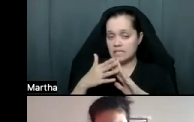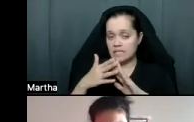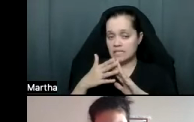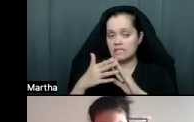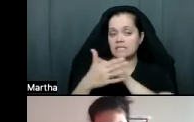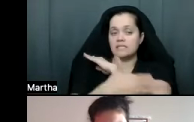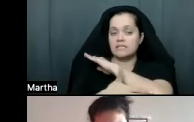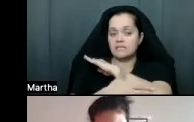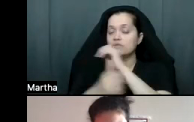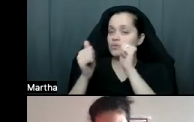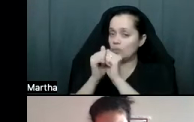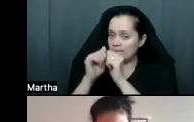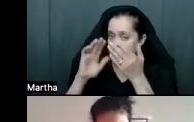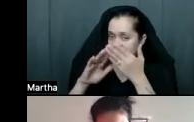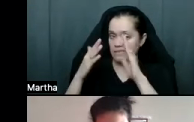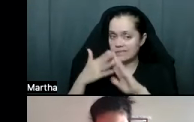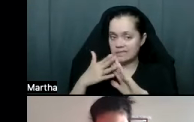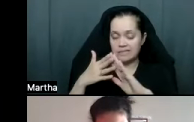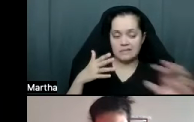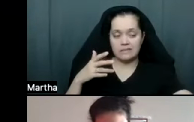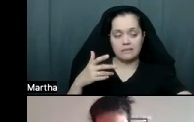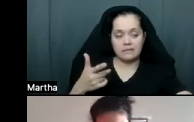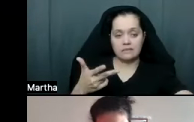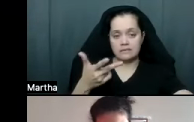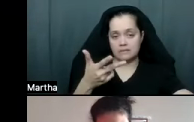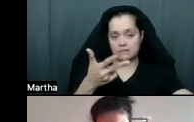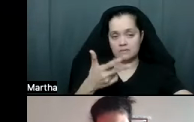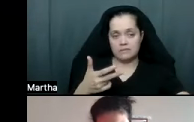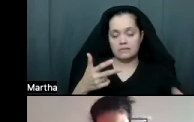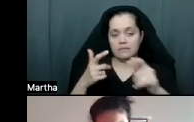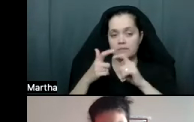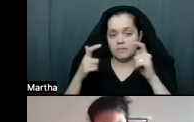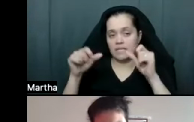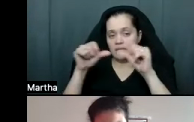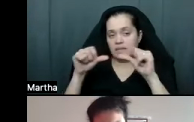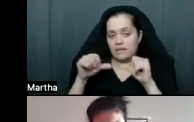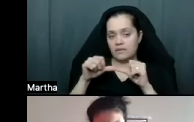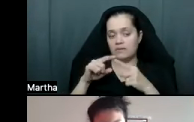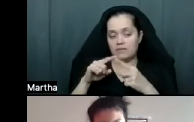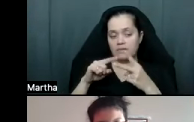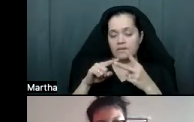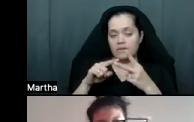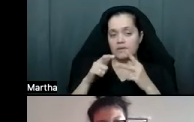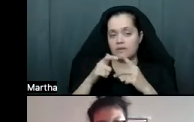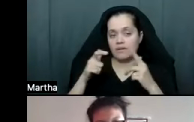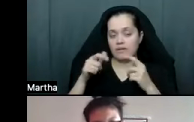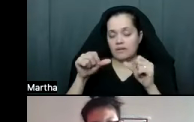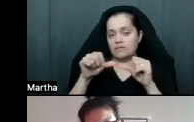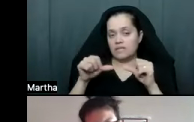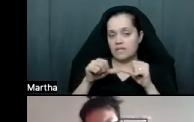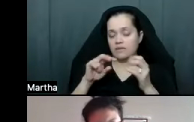cities. These 3 things. Large area. Large area means you have